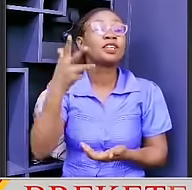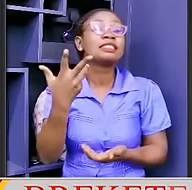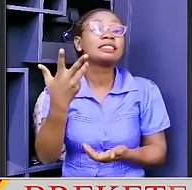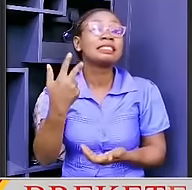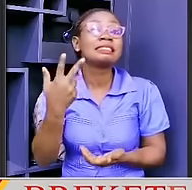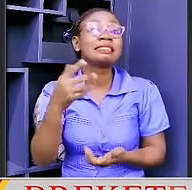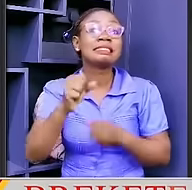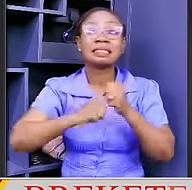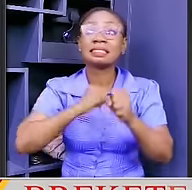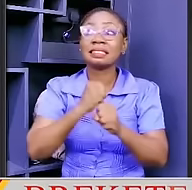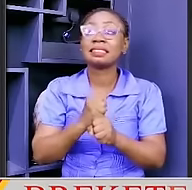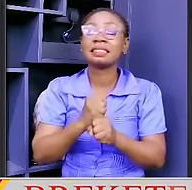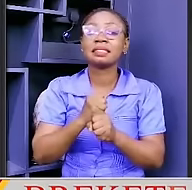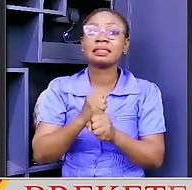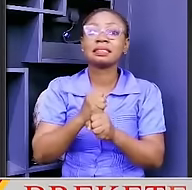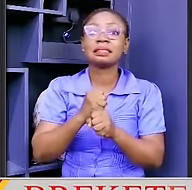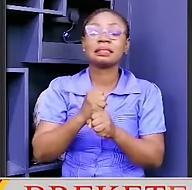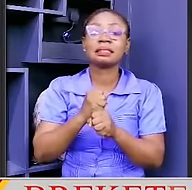He die.